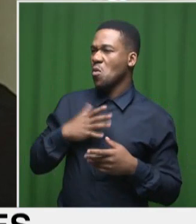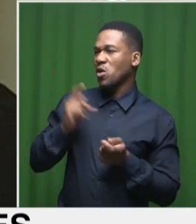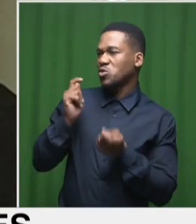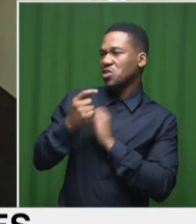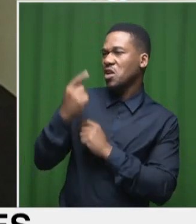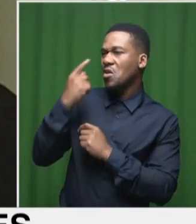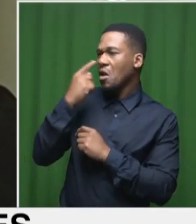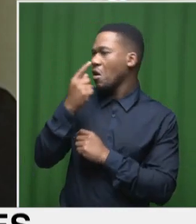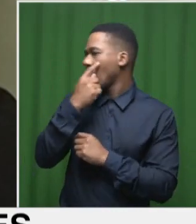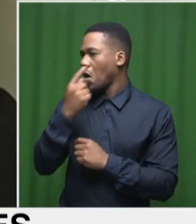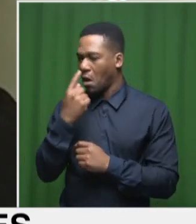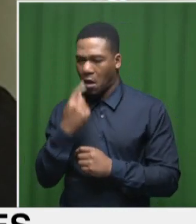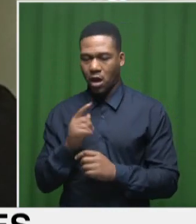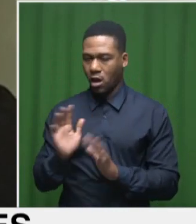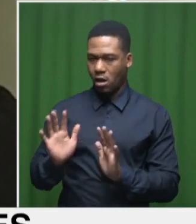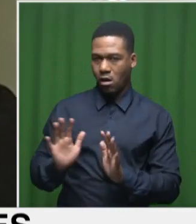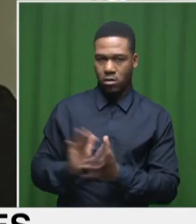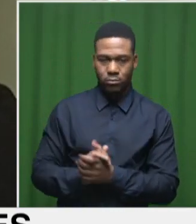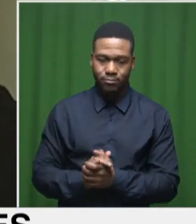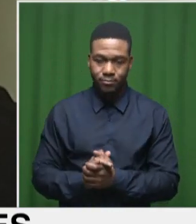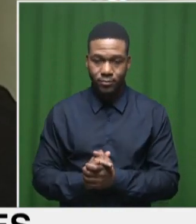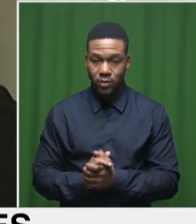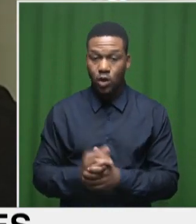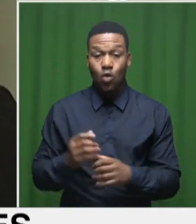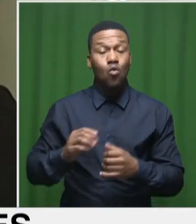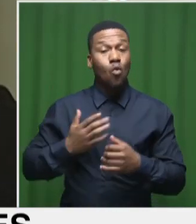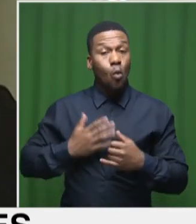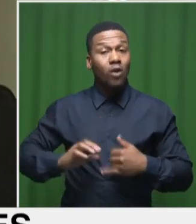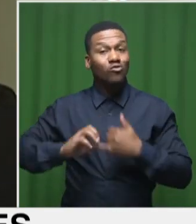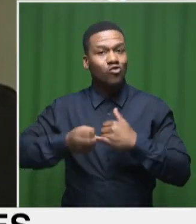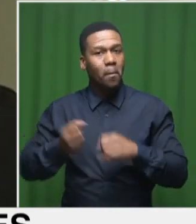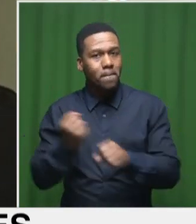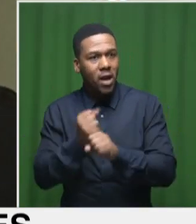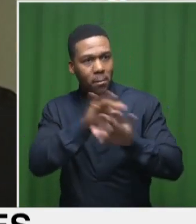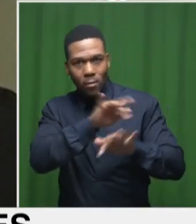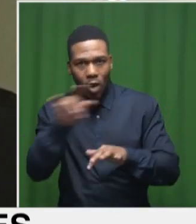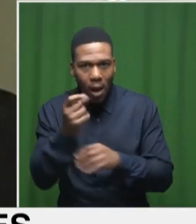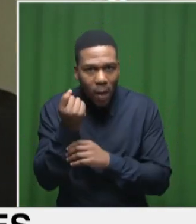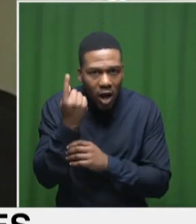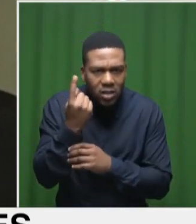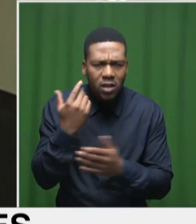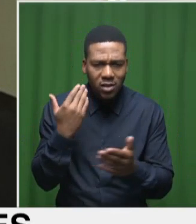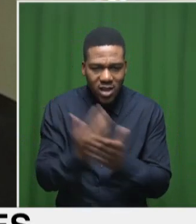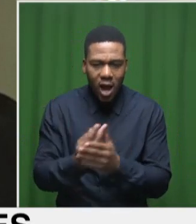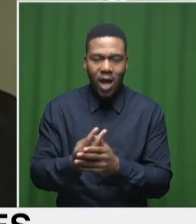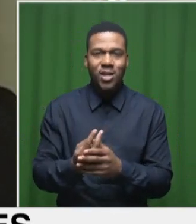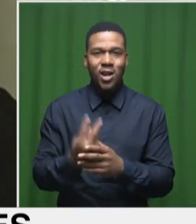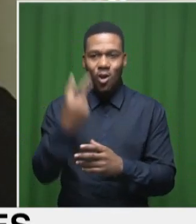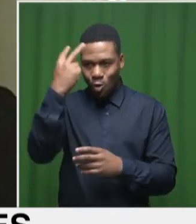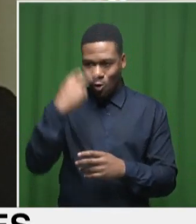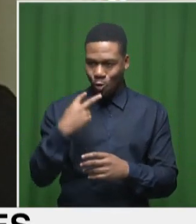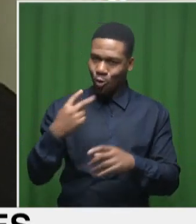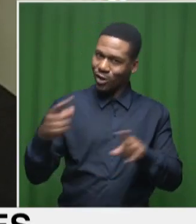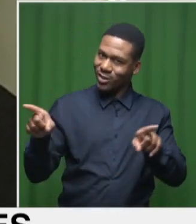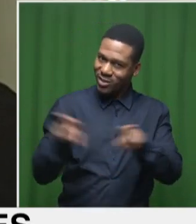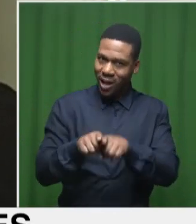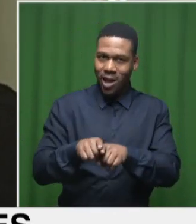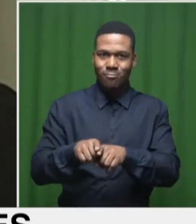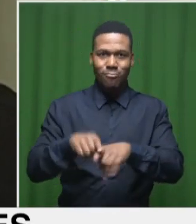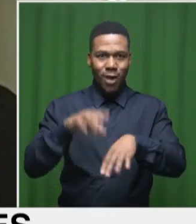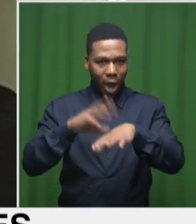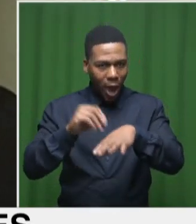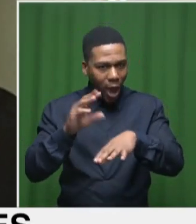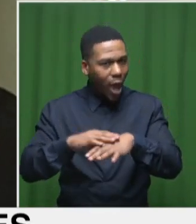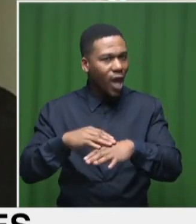we've created to get people to understand that you can look like you over all the ages of your life and still look healthy and youthful and